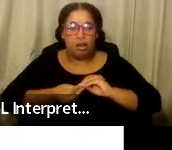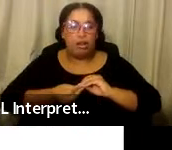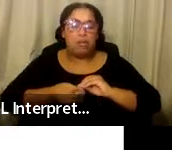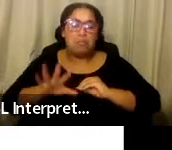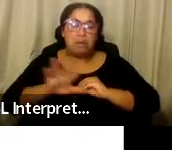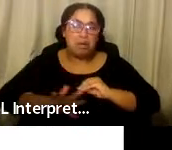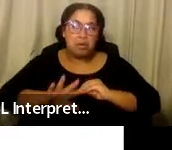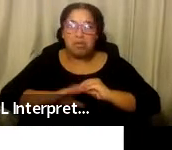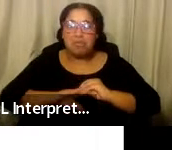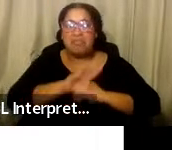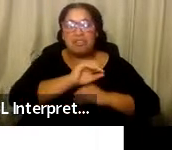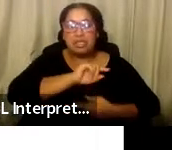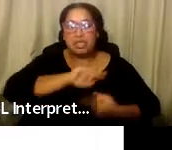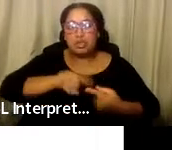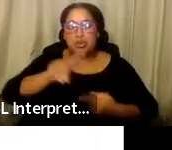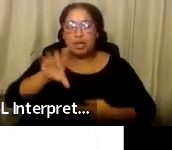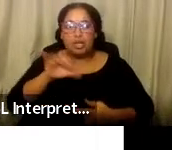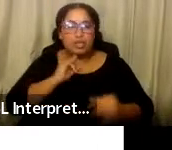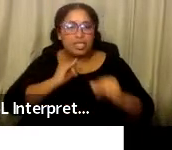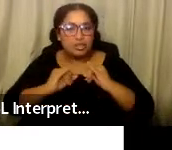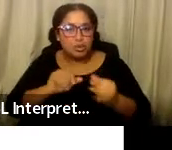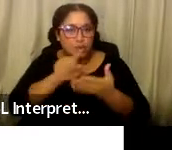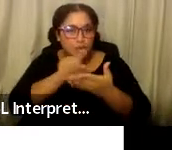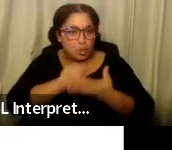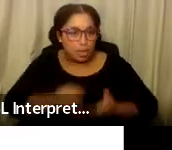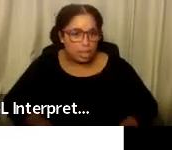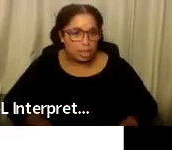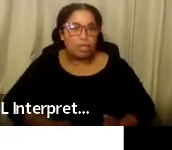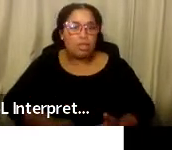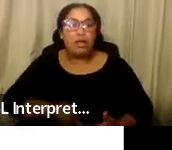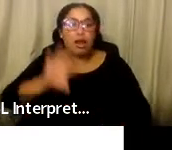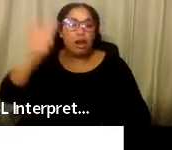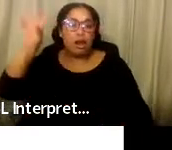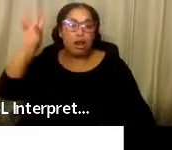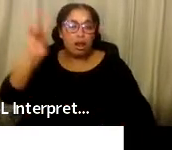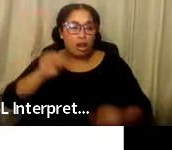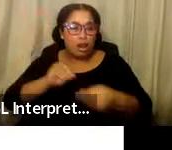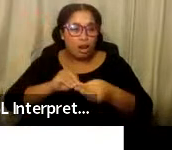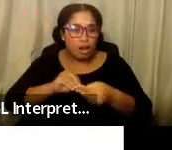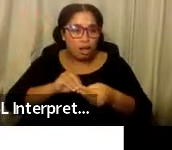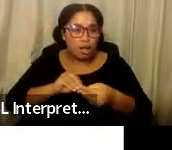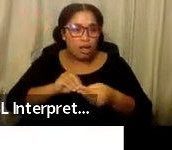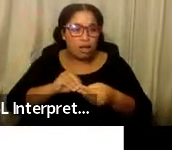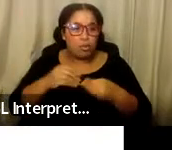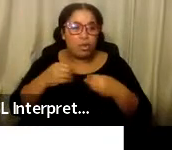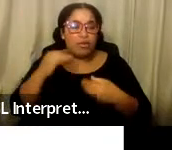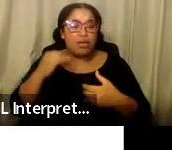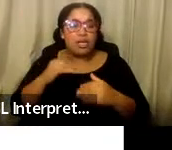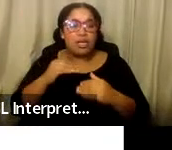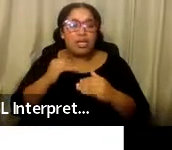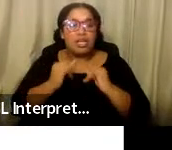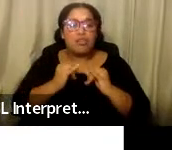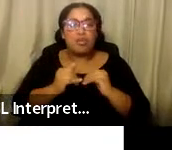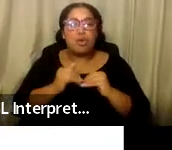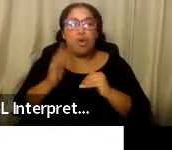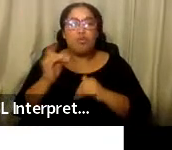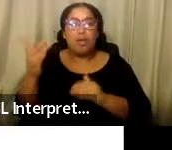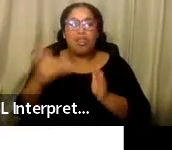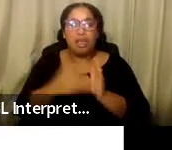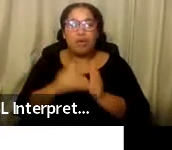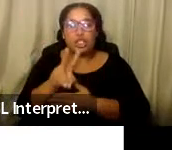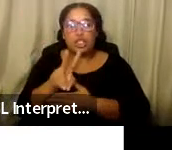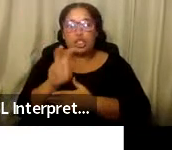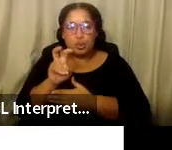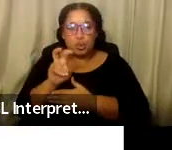roughly anywhere 50 to 100 interviews every week. All in total, we have interviewed over